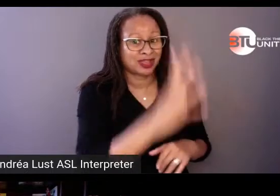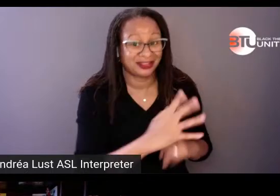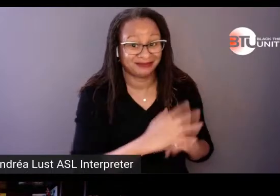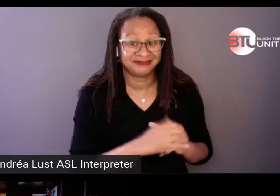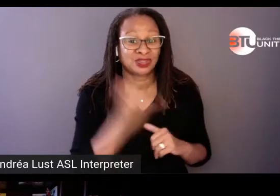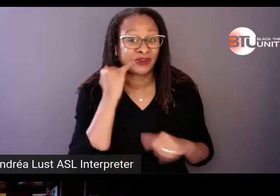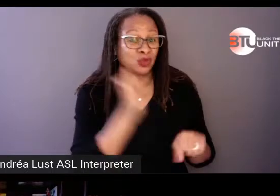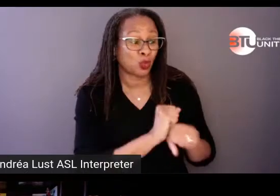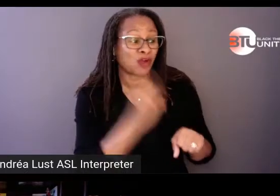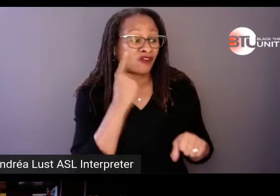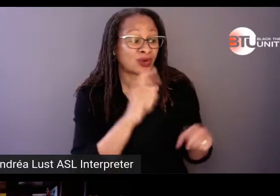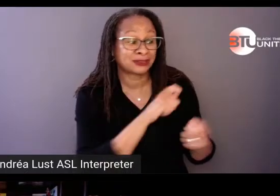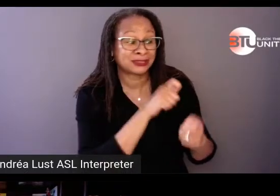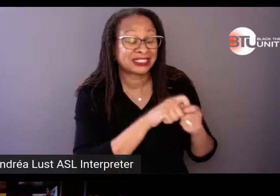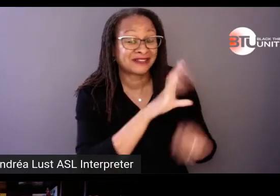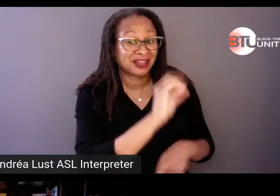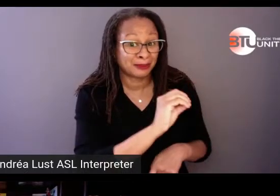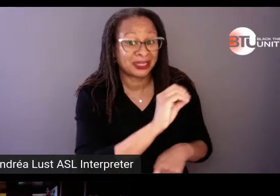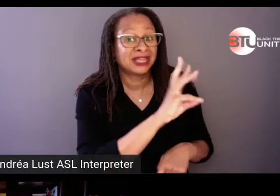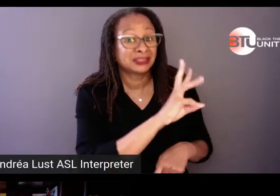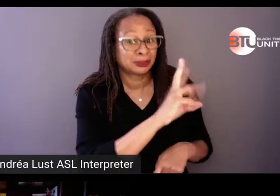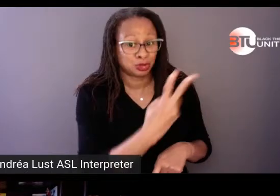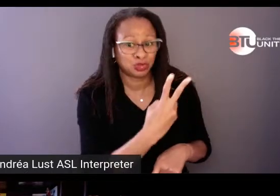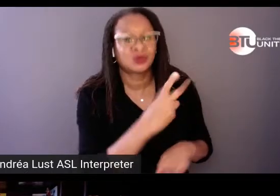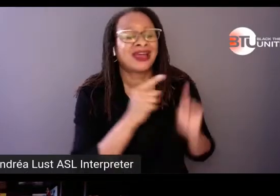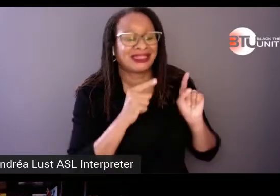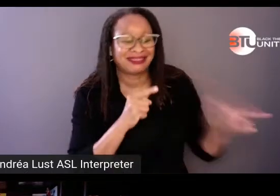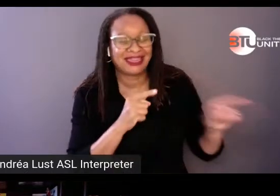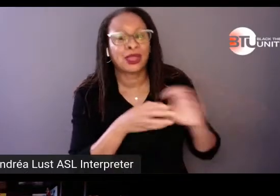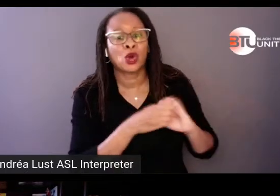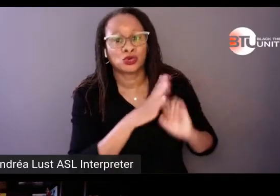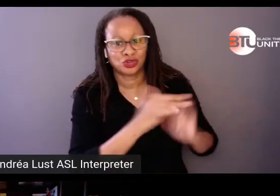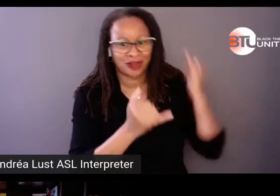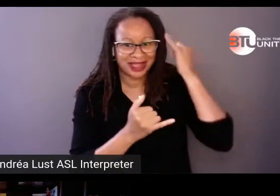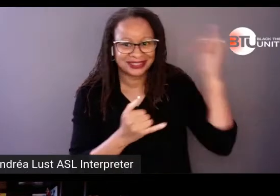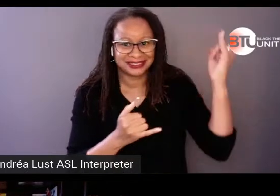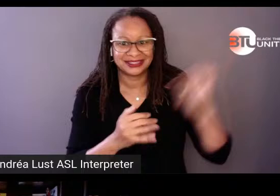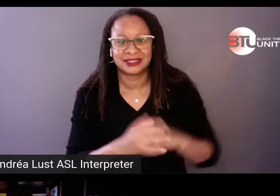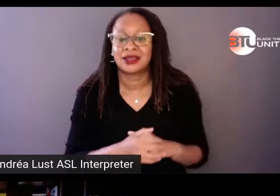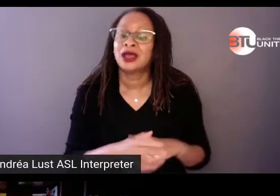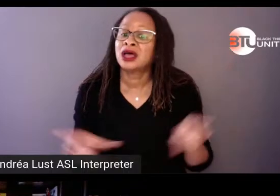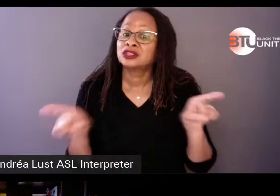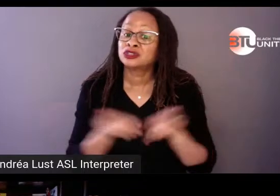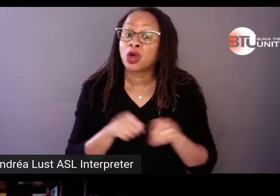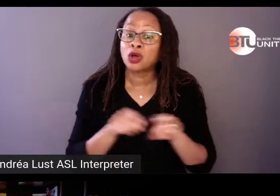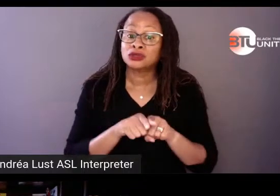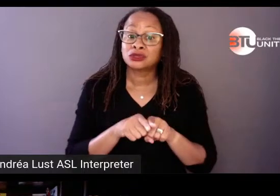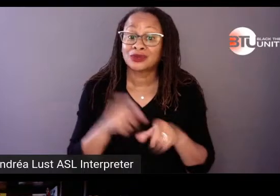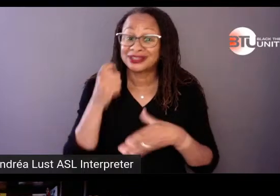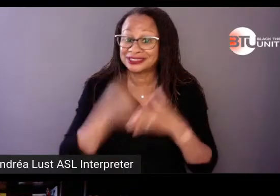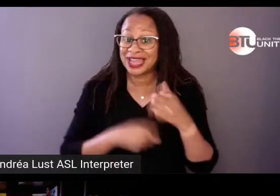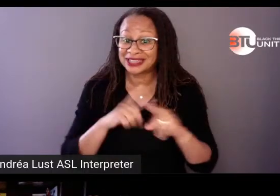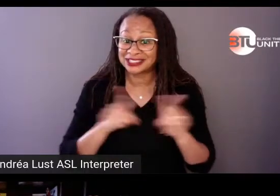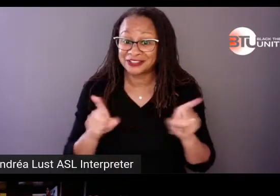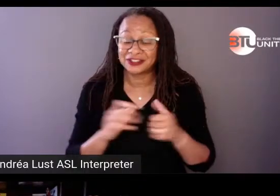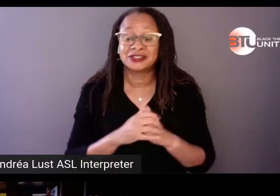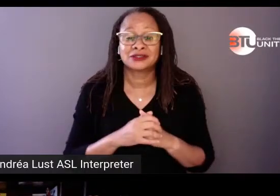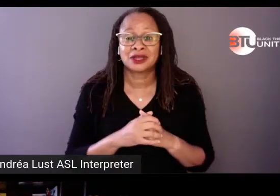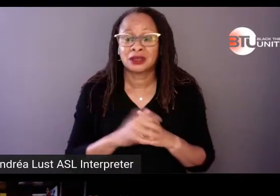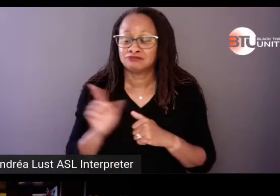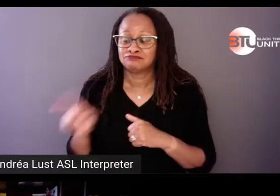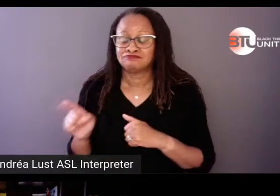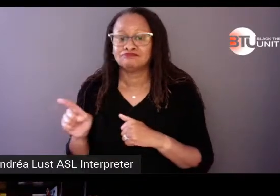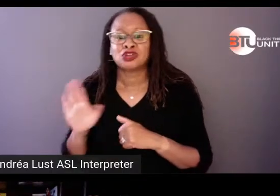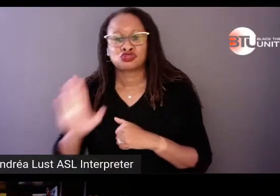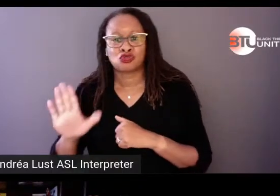but those would be the some of the differences. There's a tax difference as well as a difference in terms of who